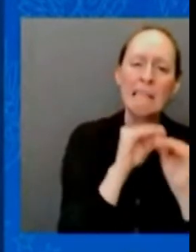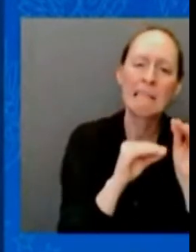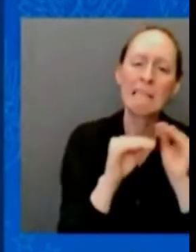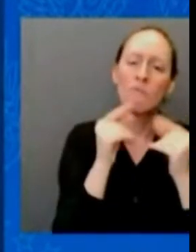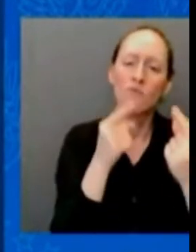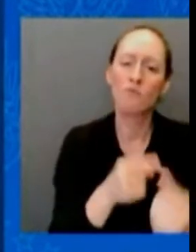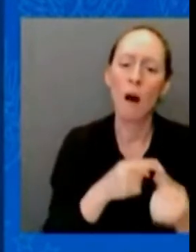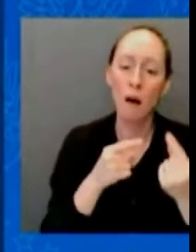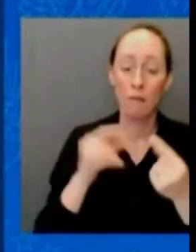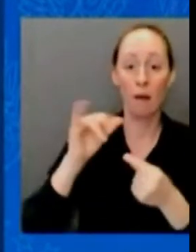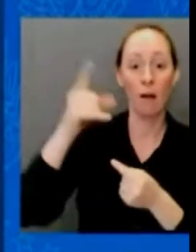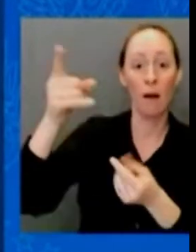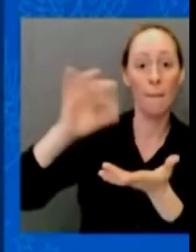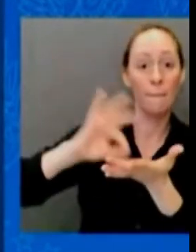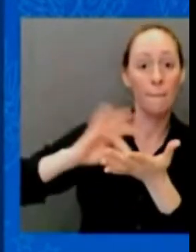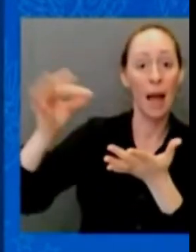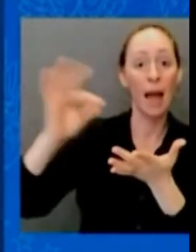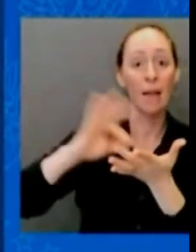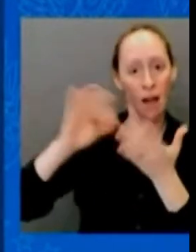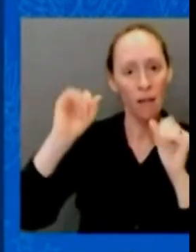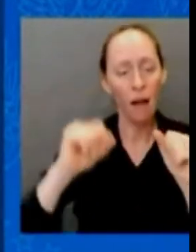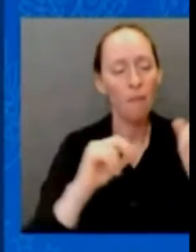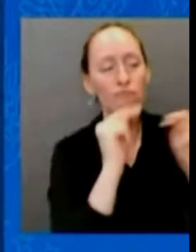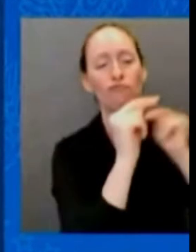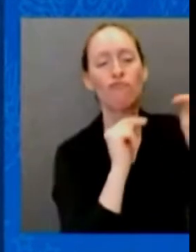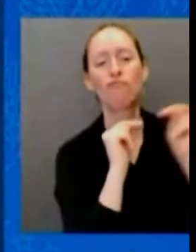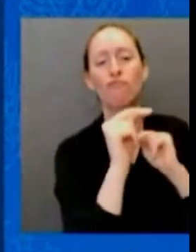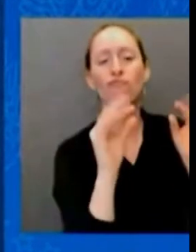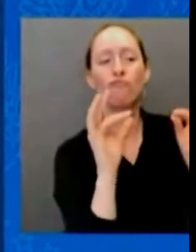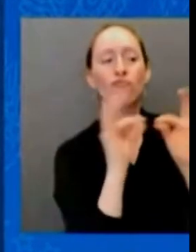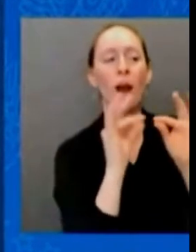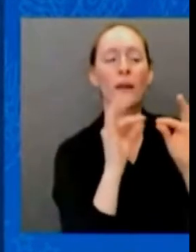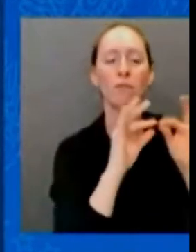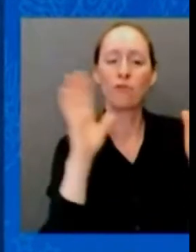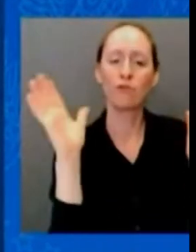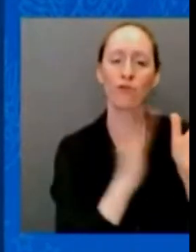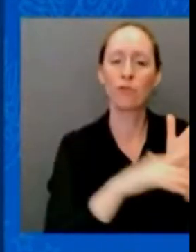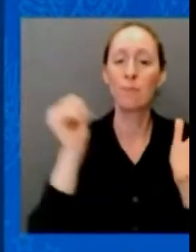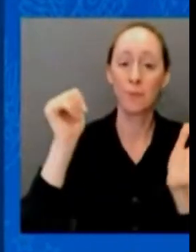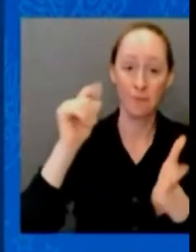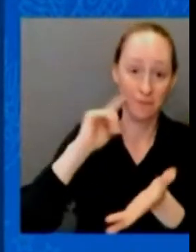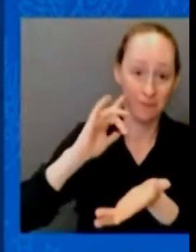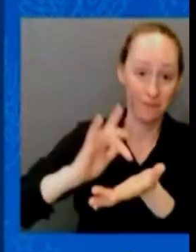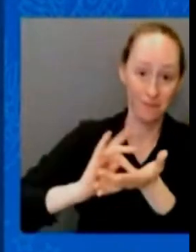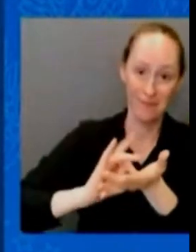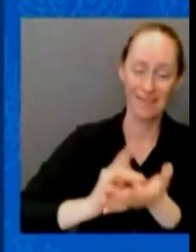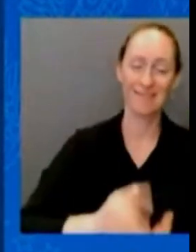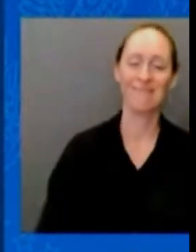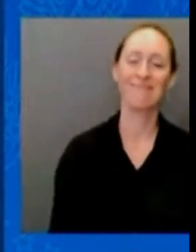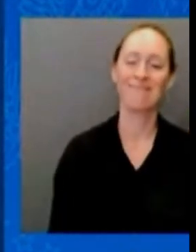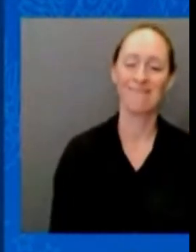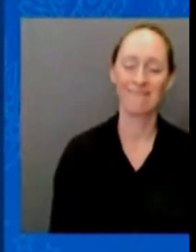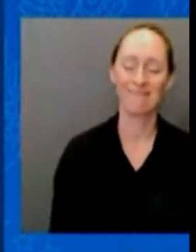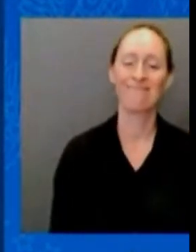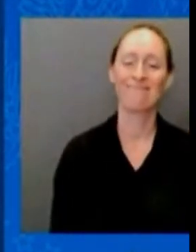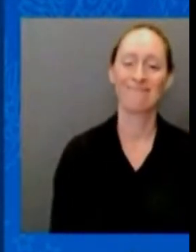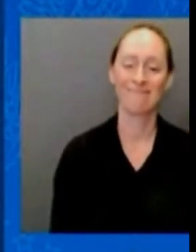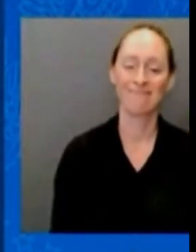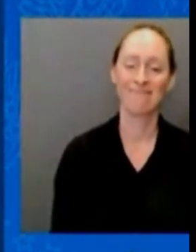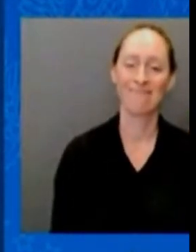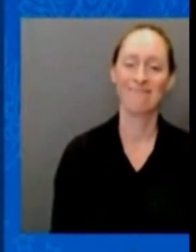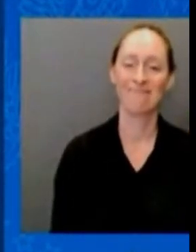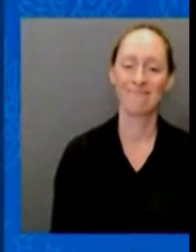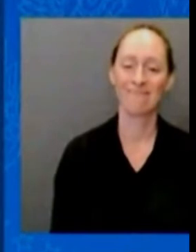we've been trying this for as long as I was in the Congress. We pay the highest price for prescription drugs